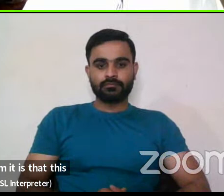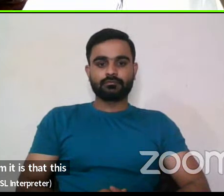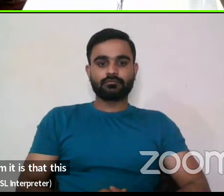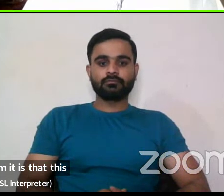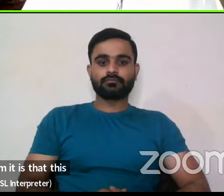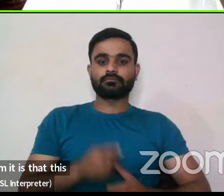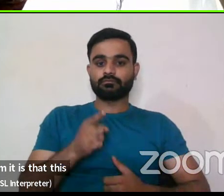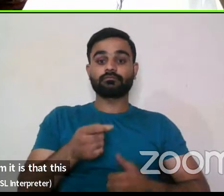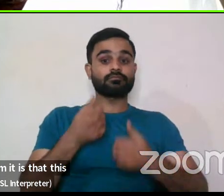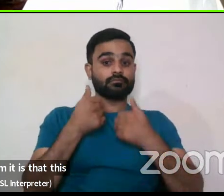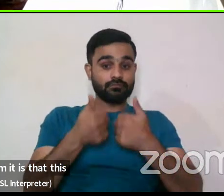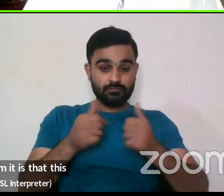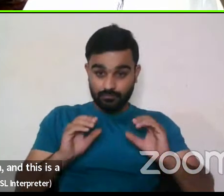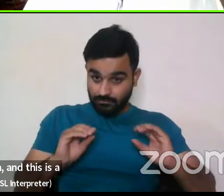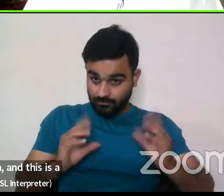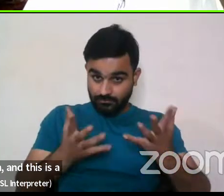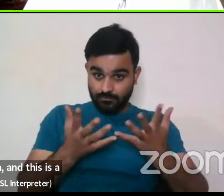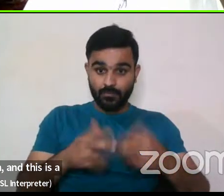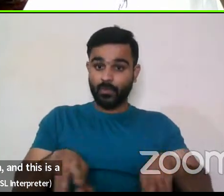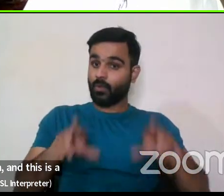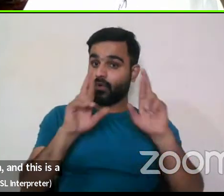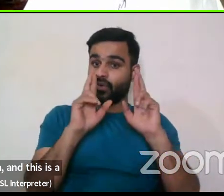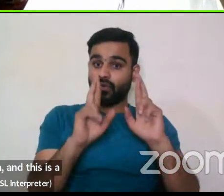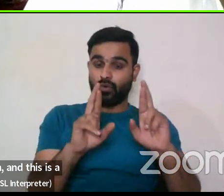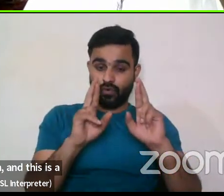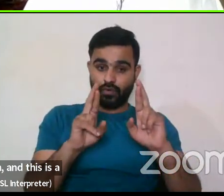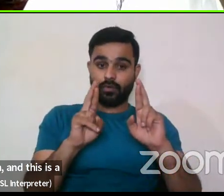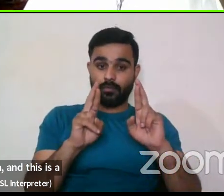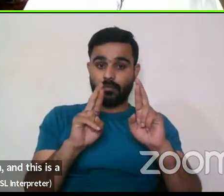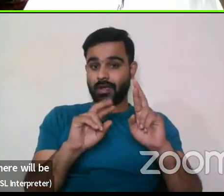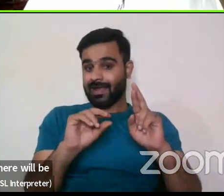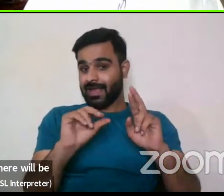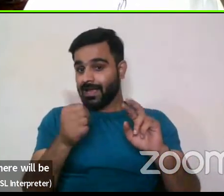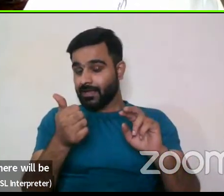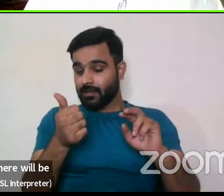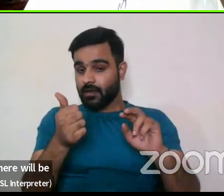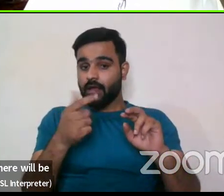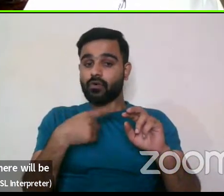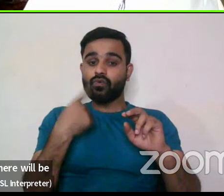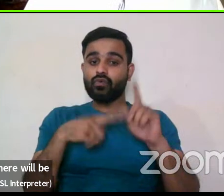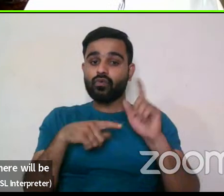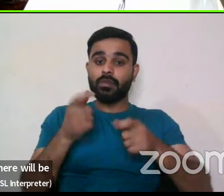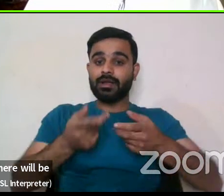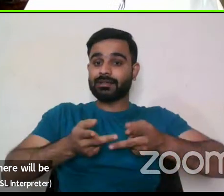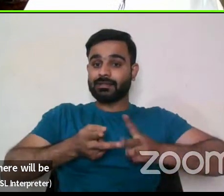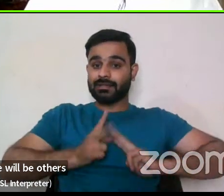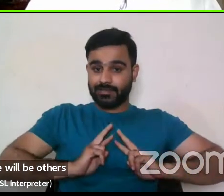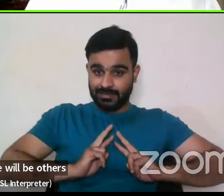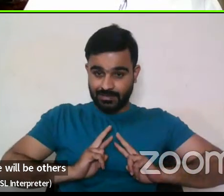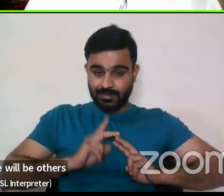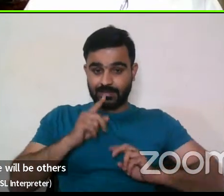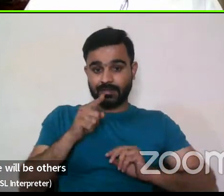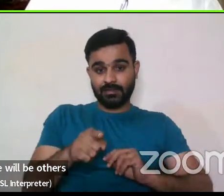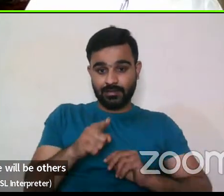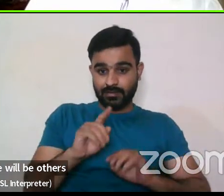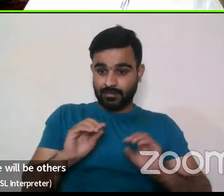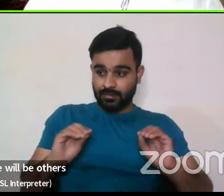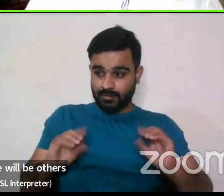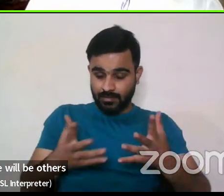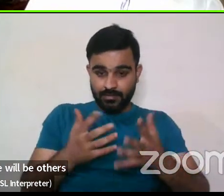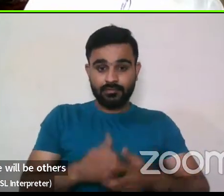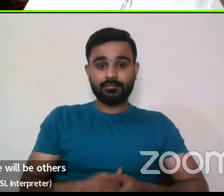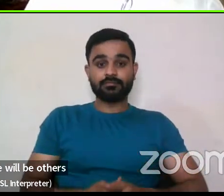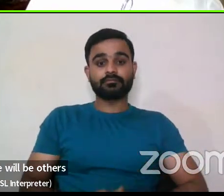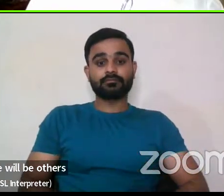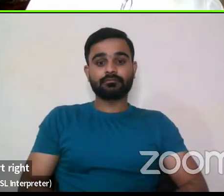a very great start, and hopefully there will be others who will respond to this start. Right?